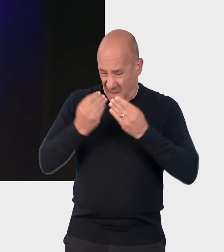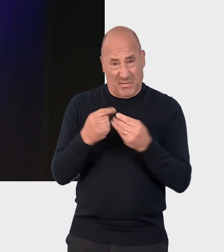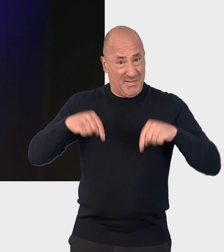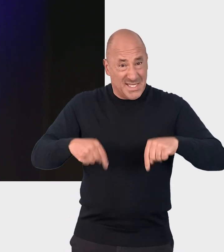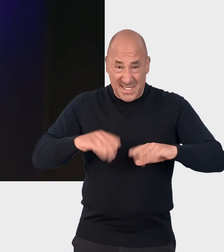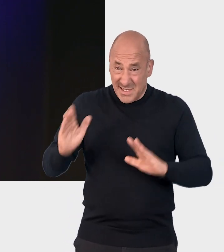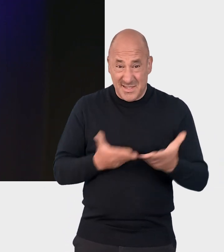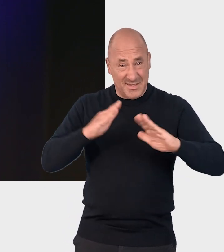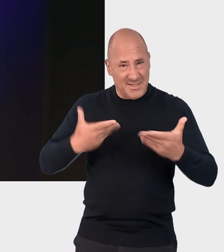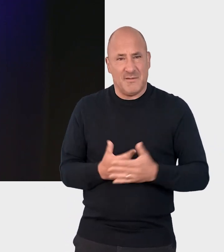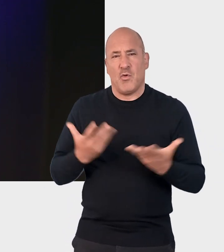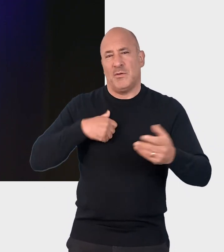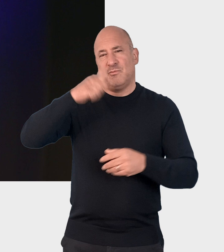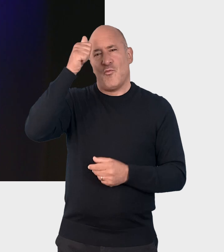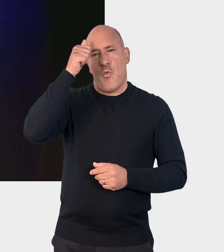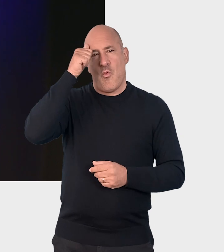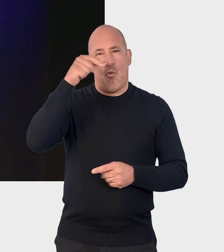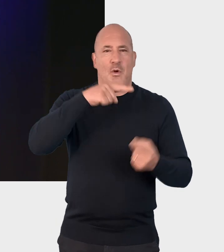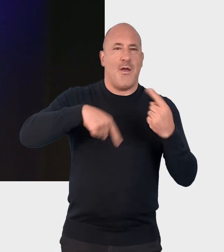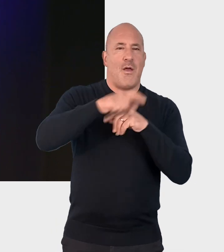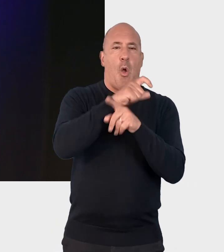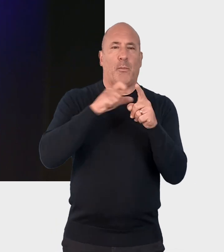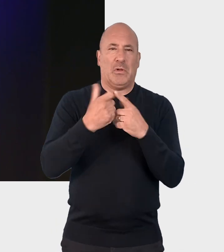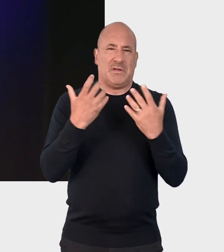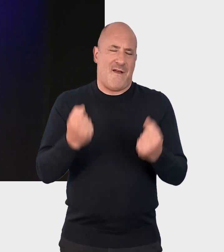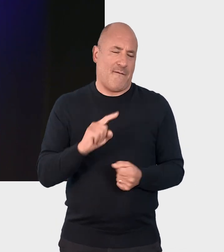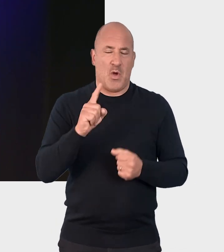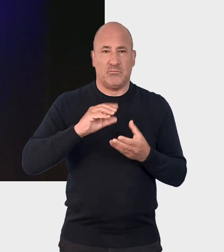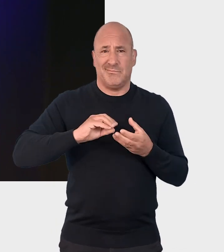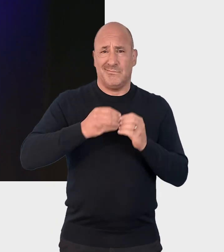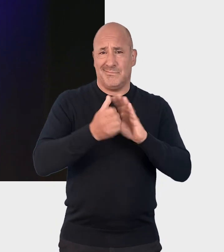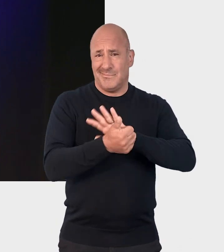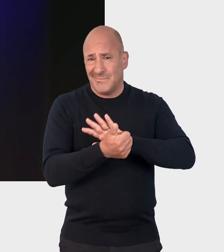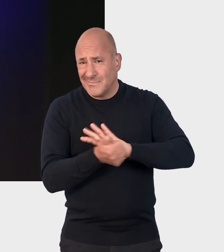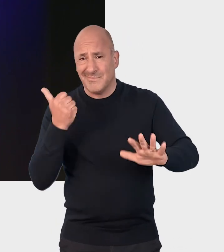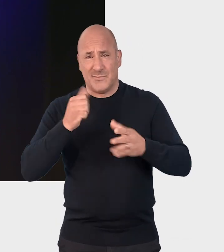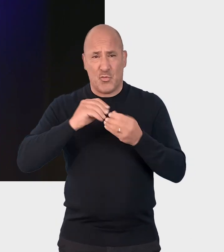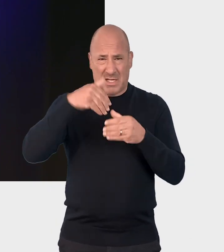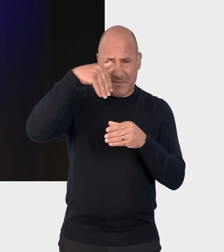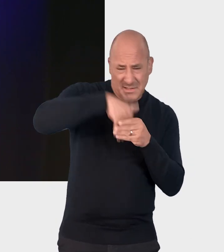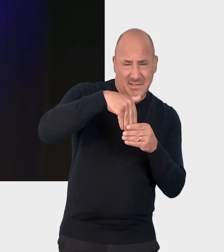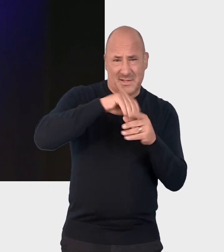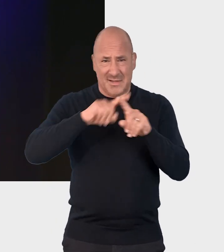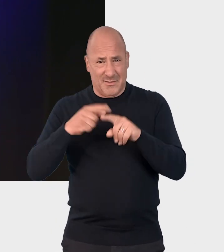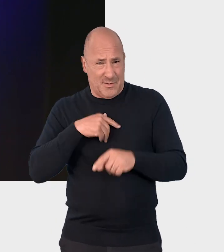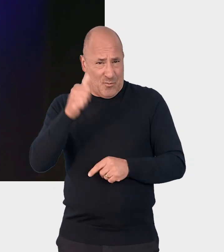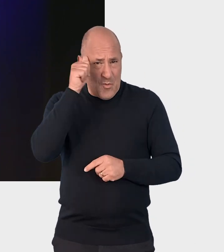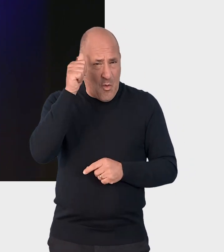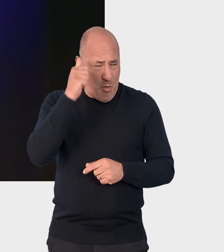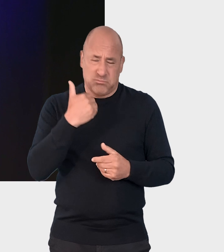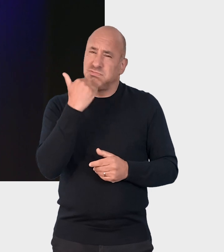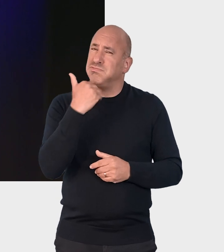that Salford really is about. Of course, we all know that creative talent